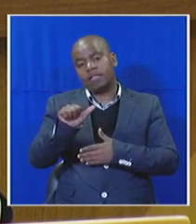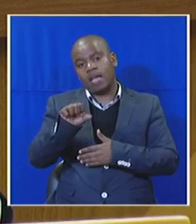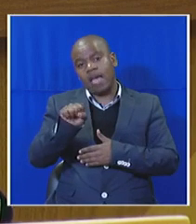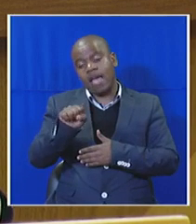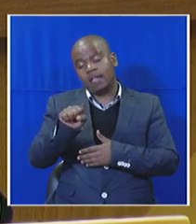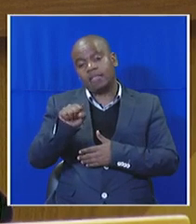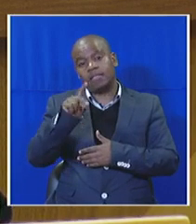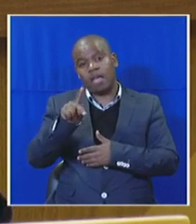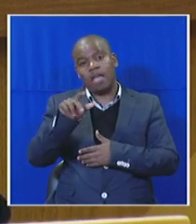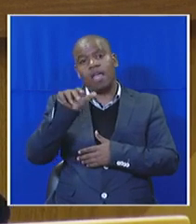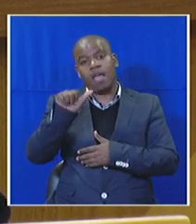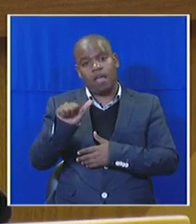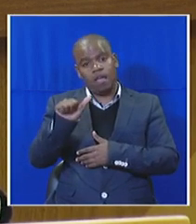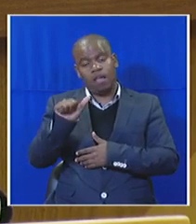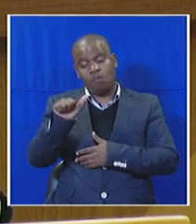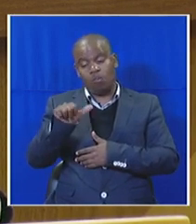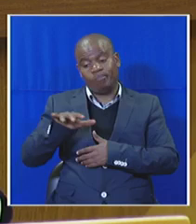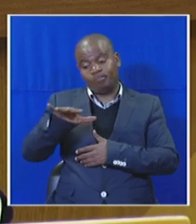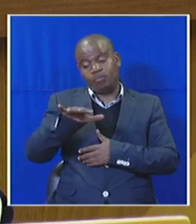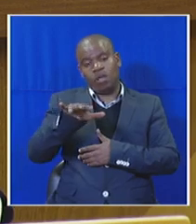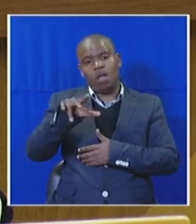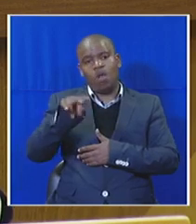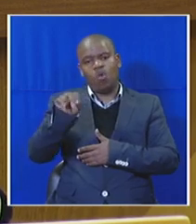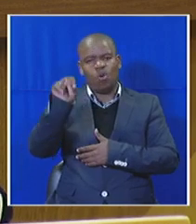Carnarvon in the Northern Cape,